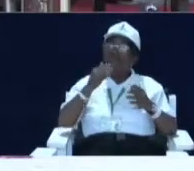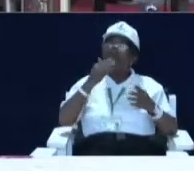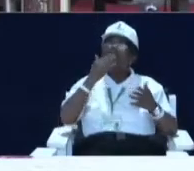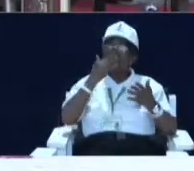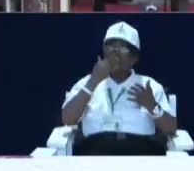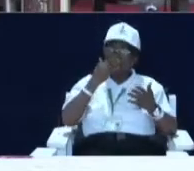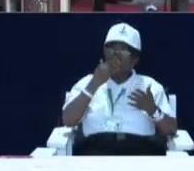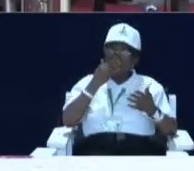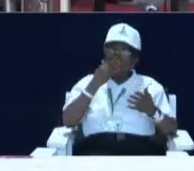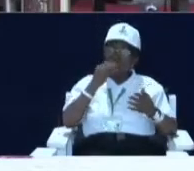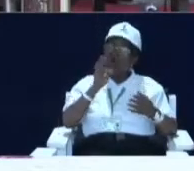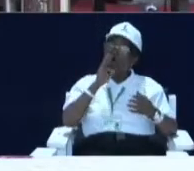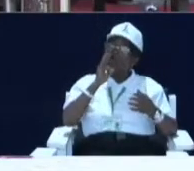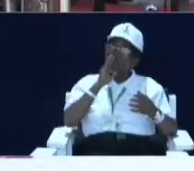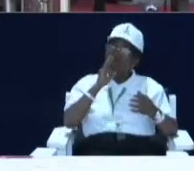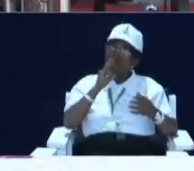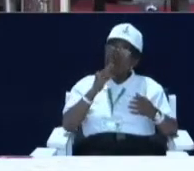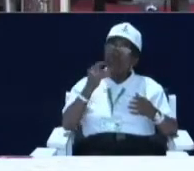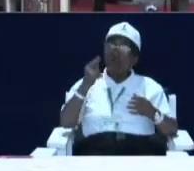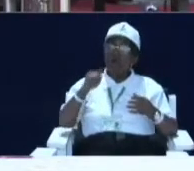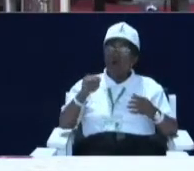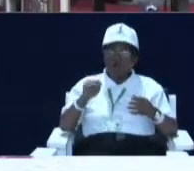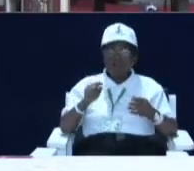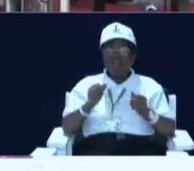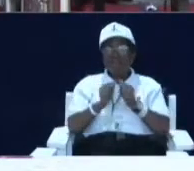the number of bushels of meal.